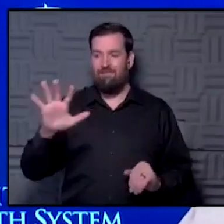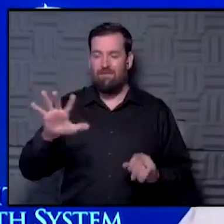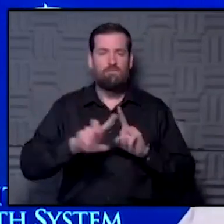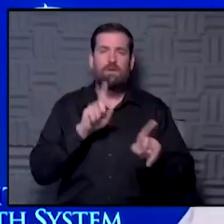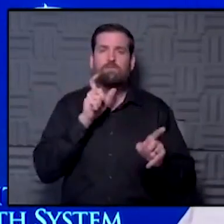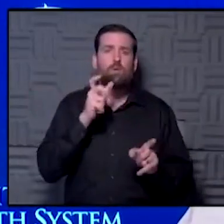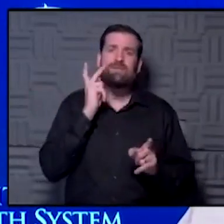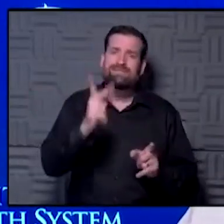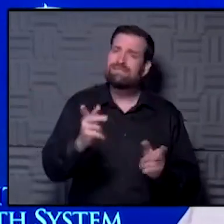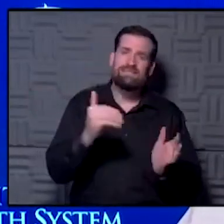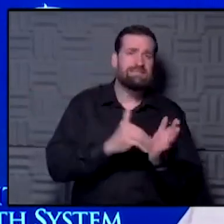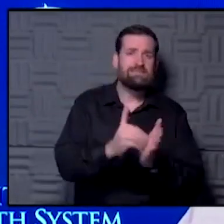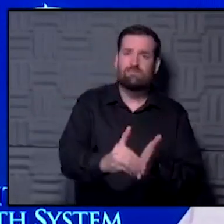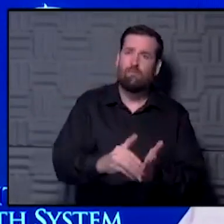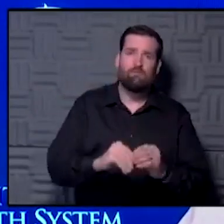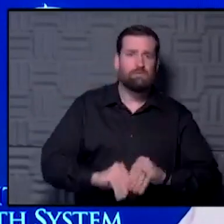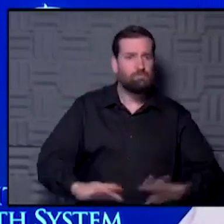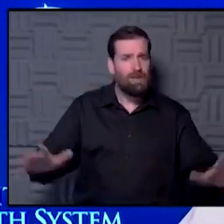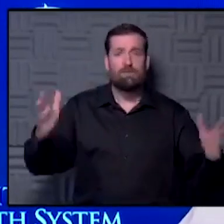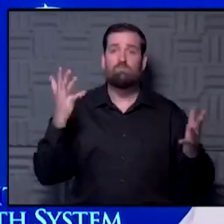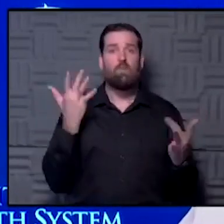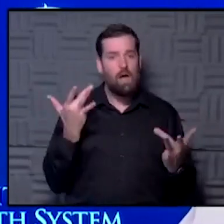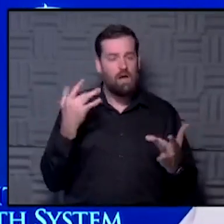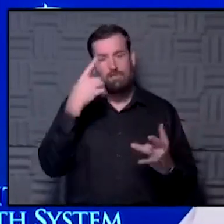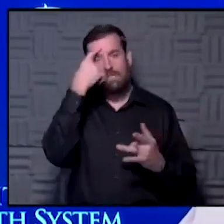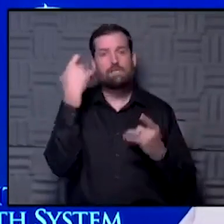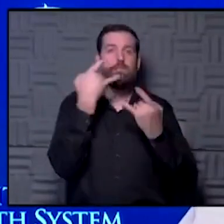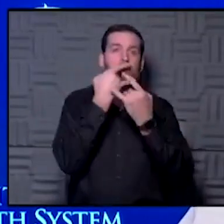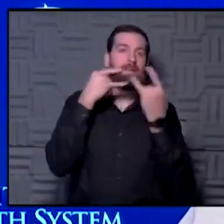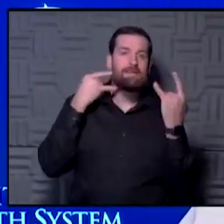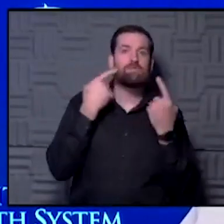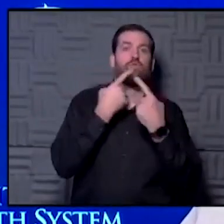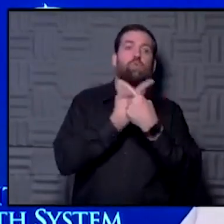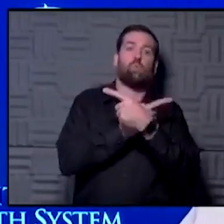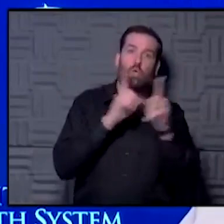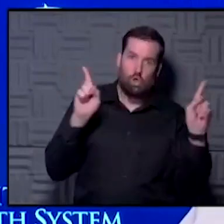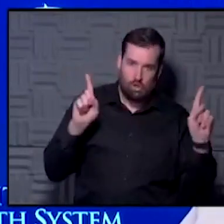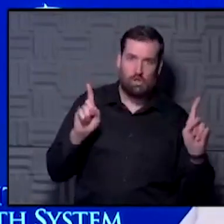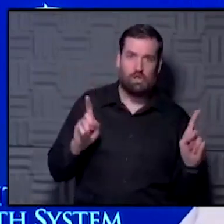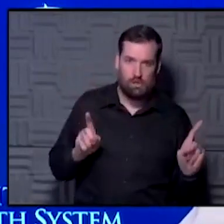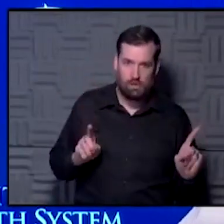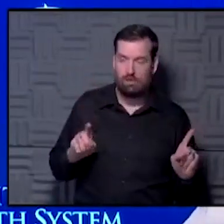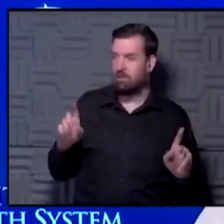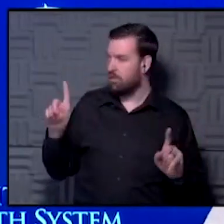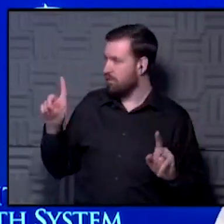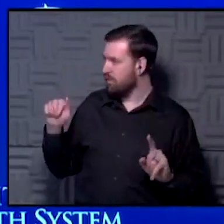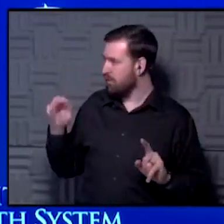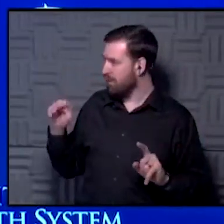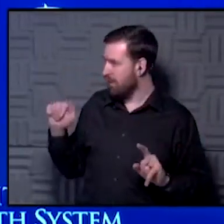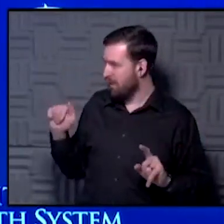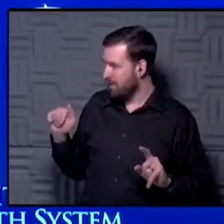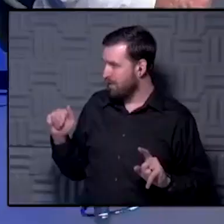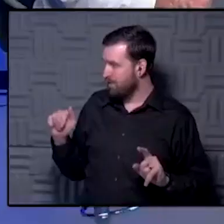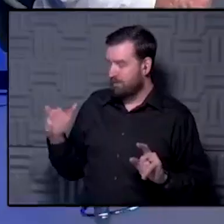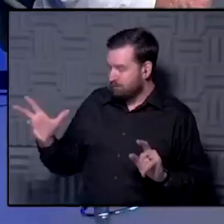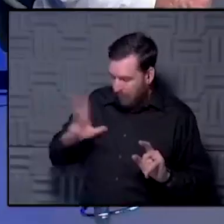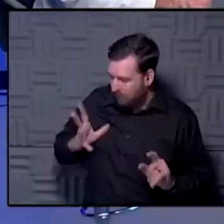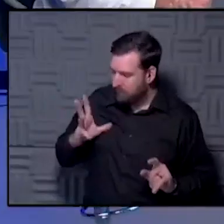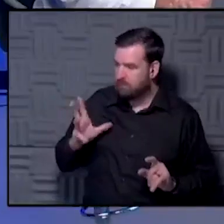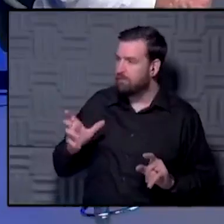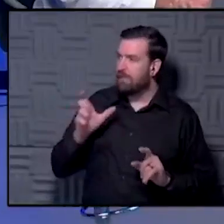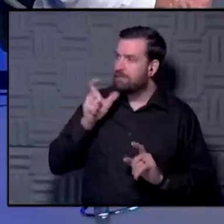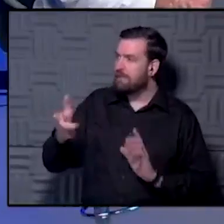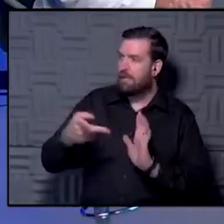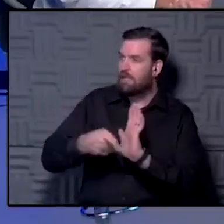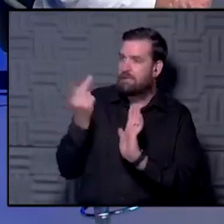a lot of spread in those wards. And why is it? Because masks work. Dana, fine, this is not a